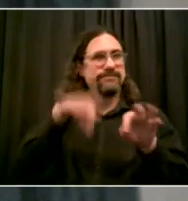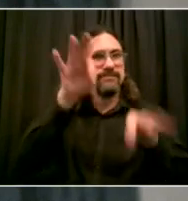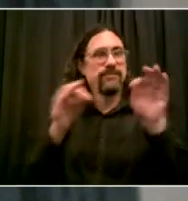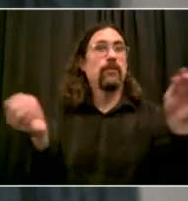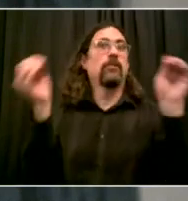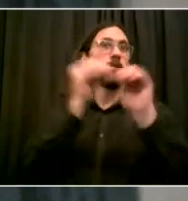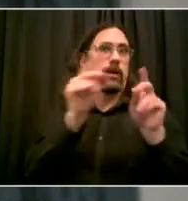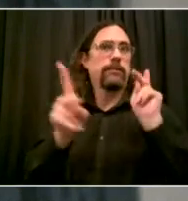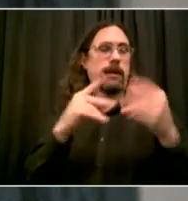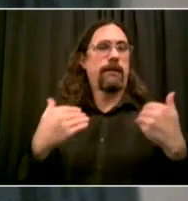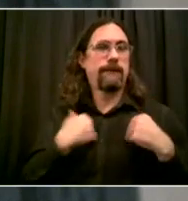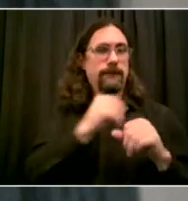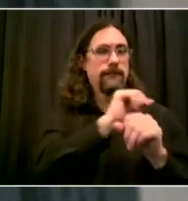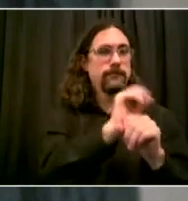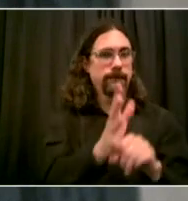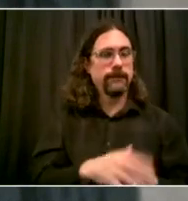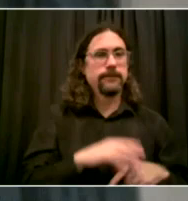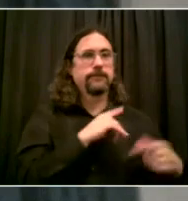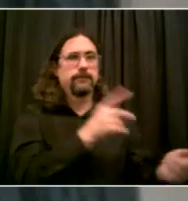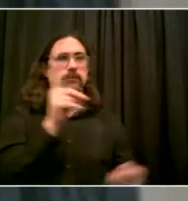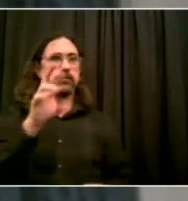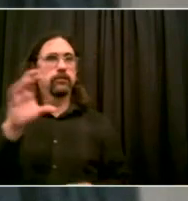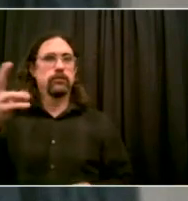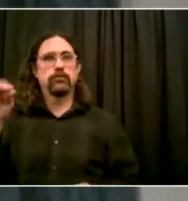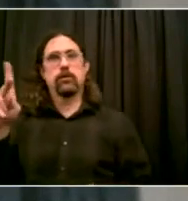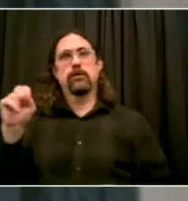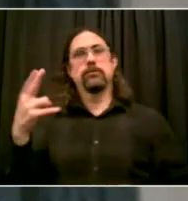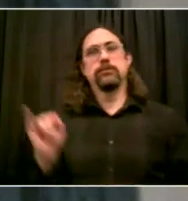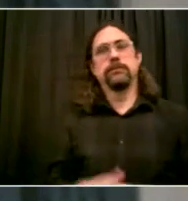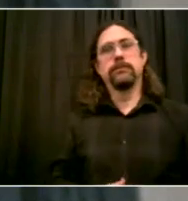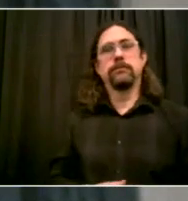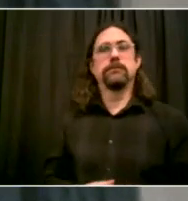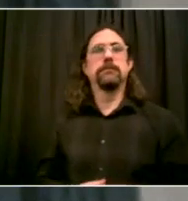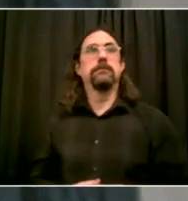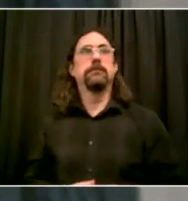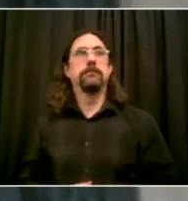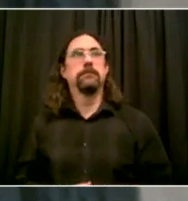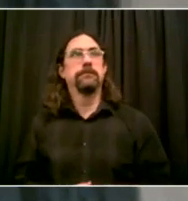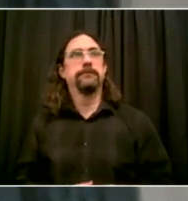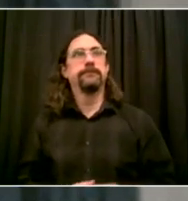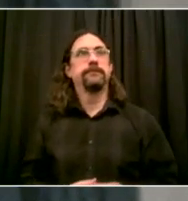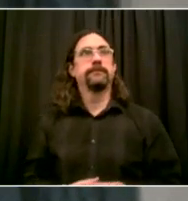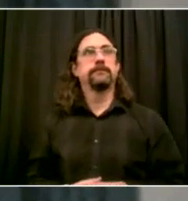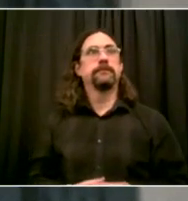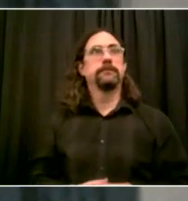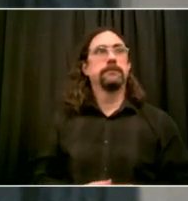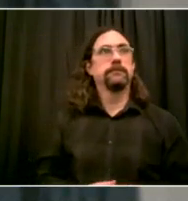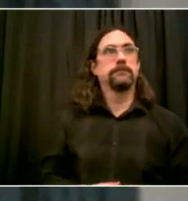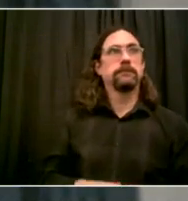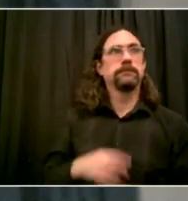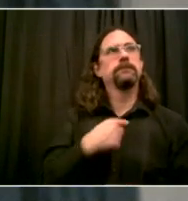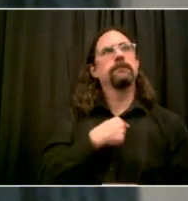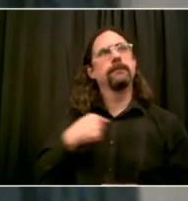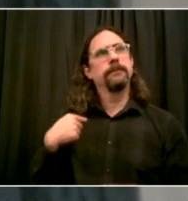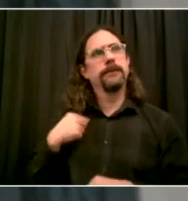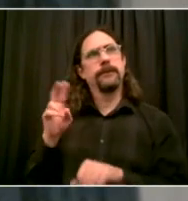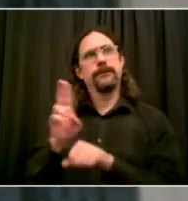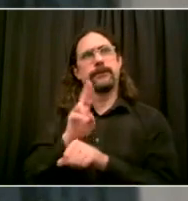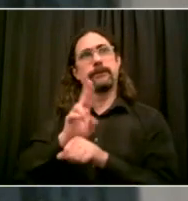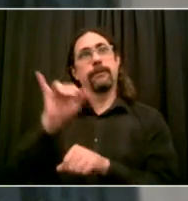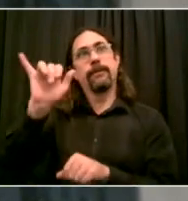our data to drive action. Ultimately, the data is our window into what's